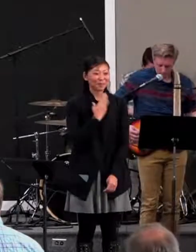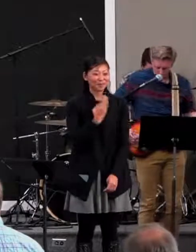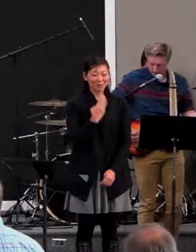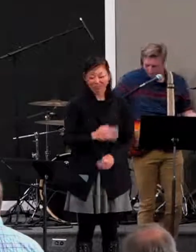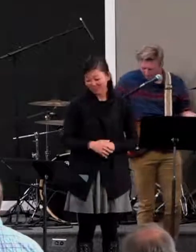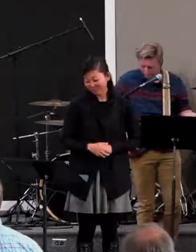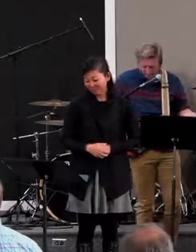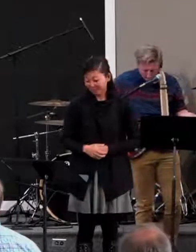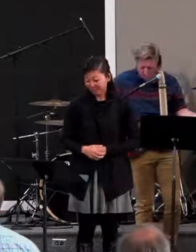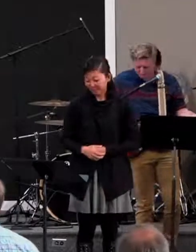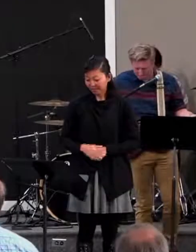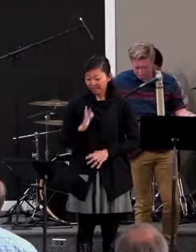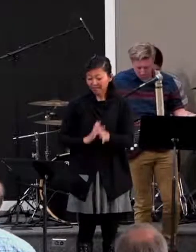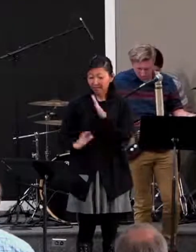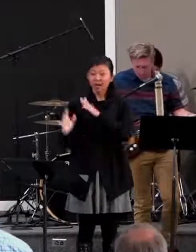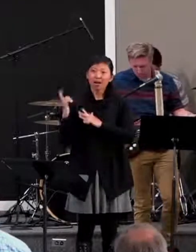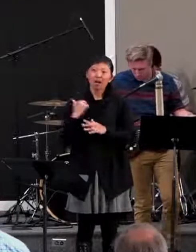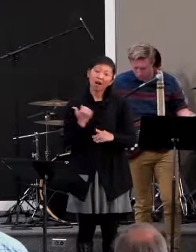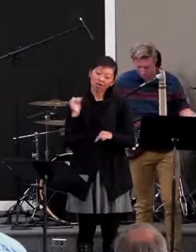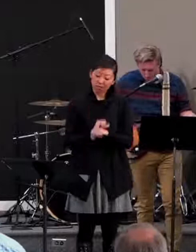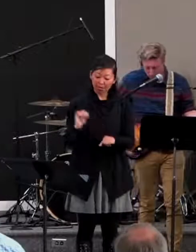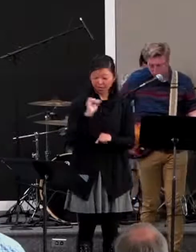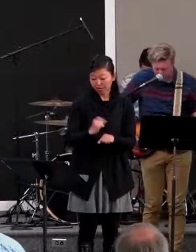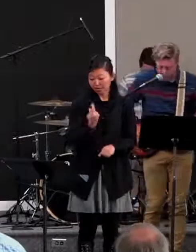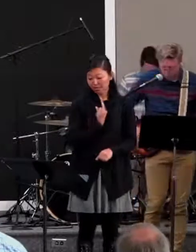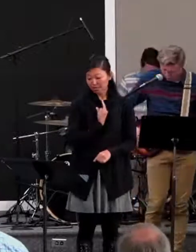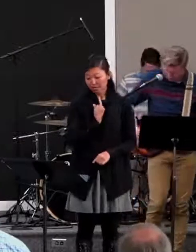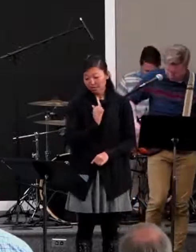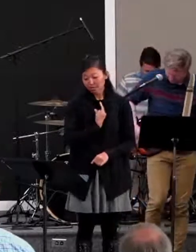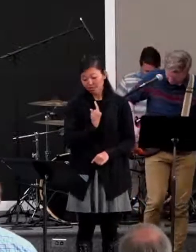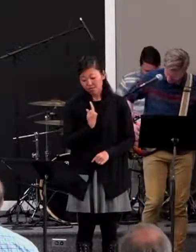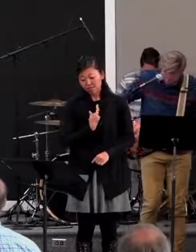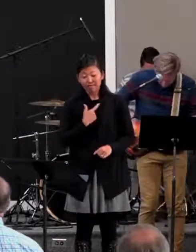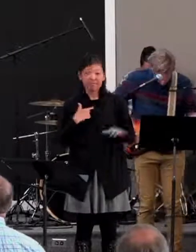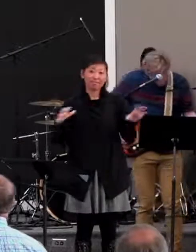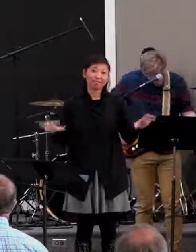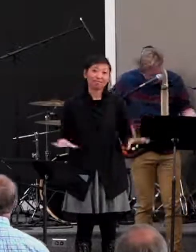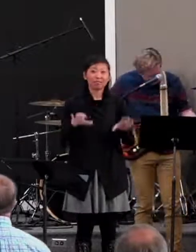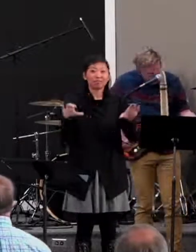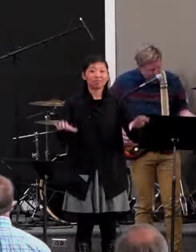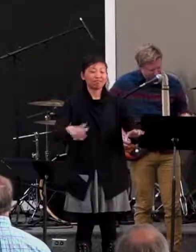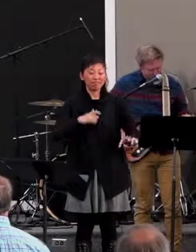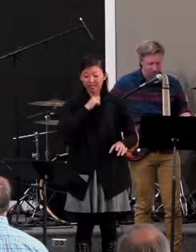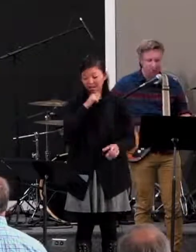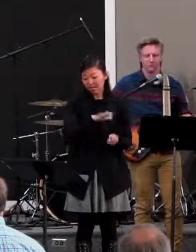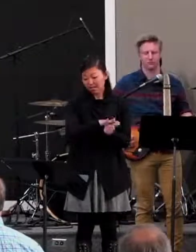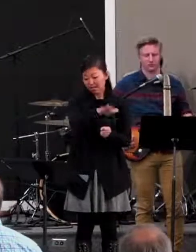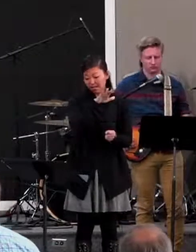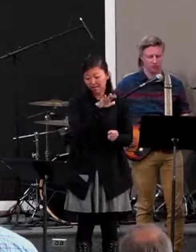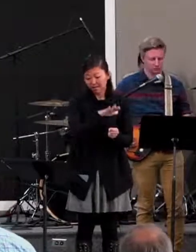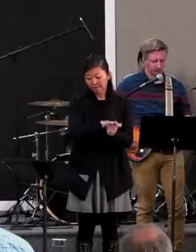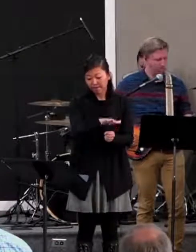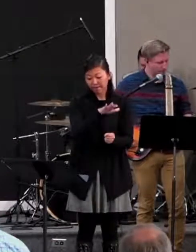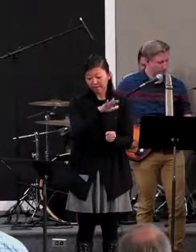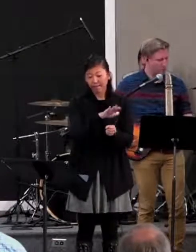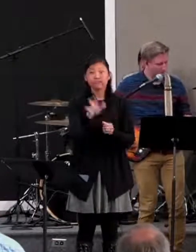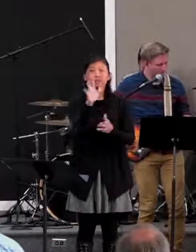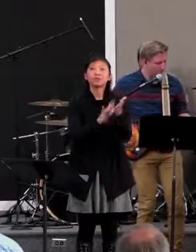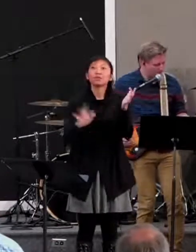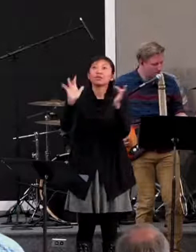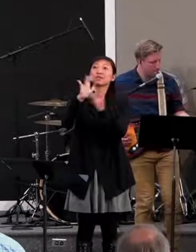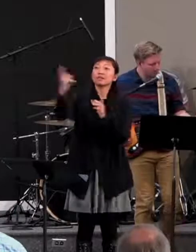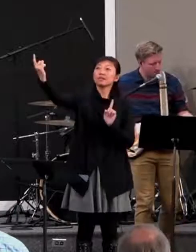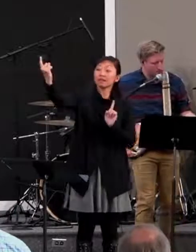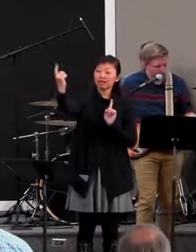I worked my fingers down to the bone. Nothing I did could ever atone. But Jesus,